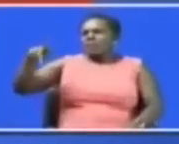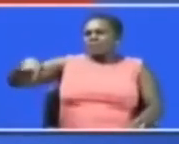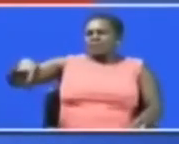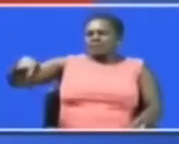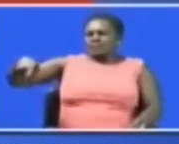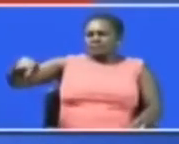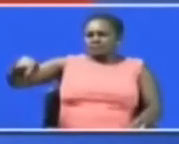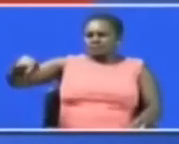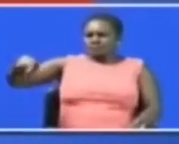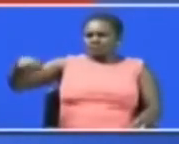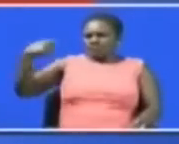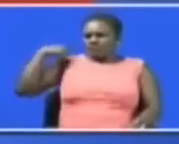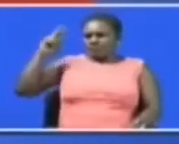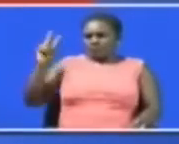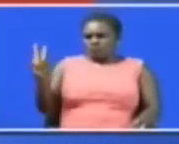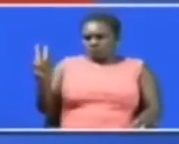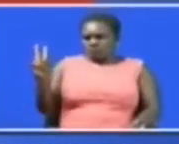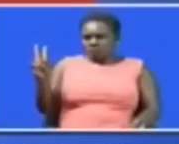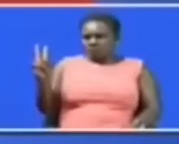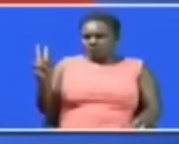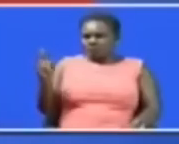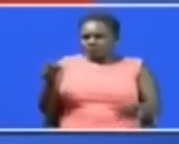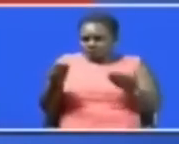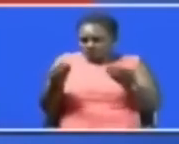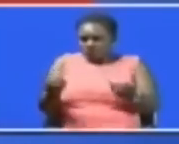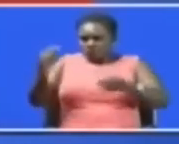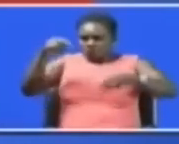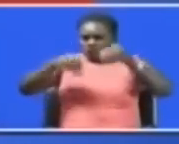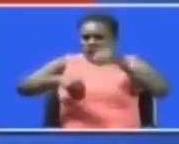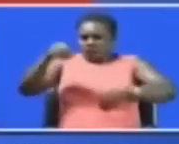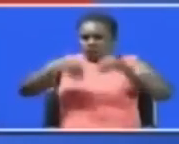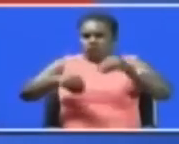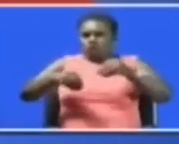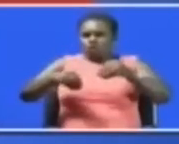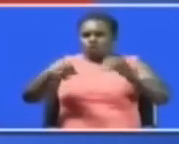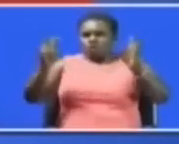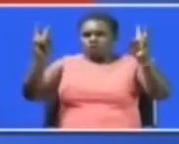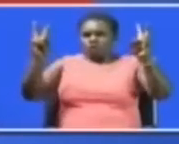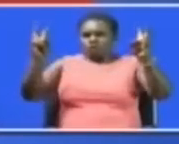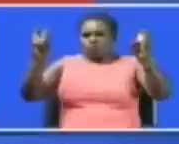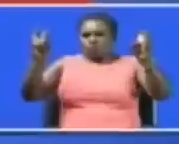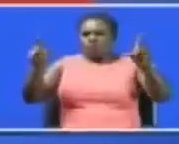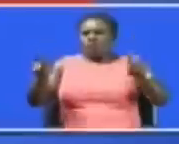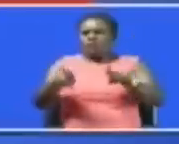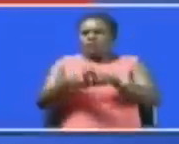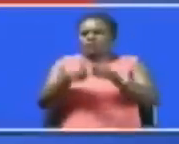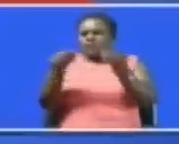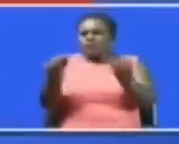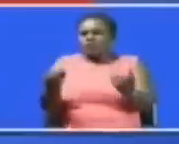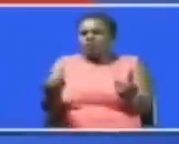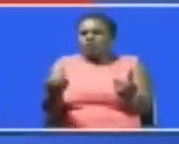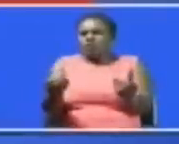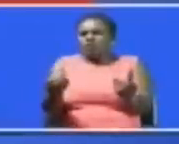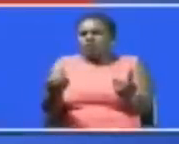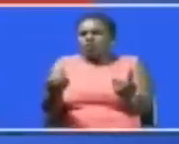know, all that kind of conversation. Right. Number two is we must address the election-related issues, in my opinion. Mm-hmm. Number two, we must address